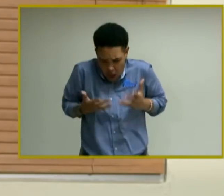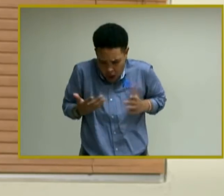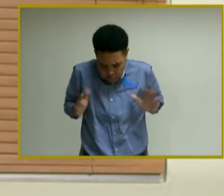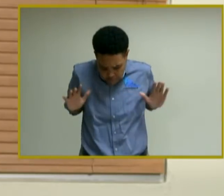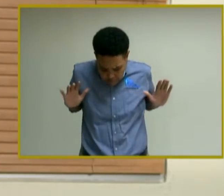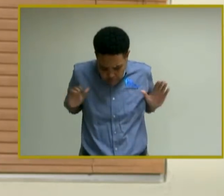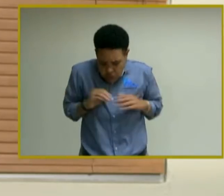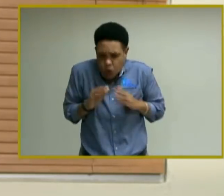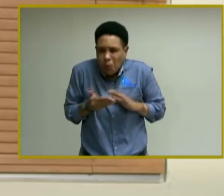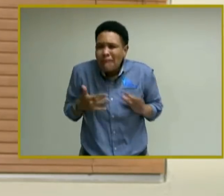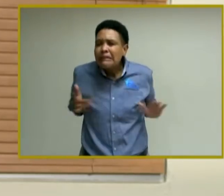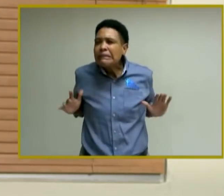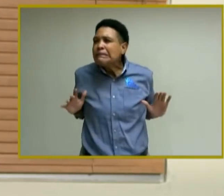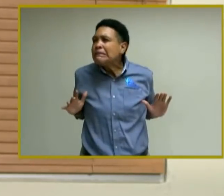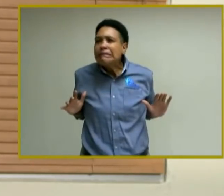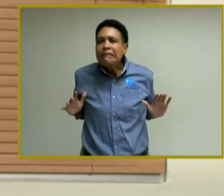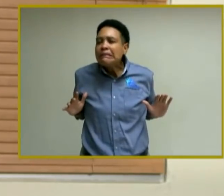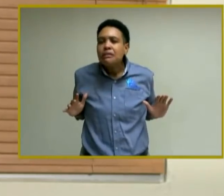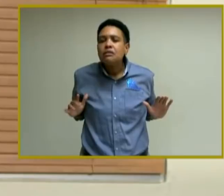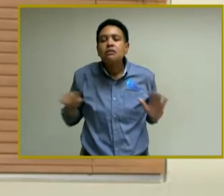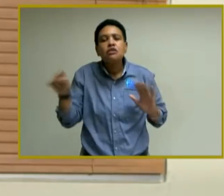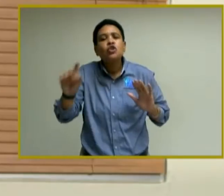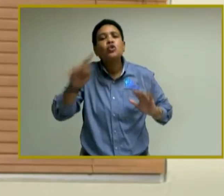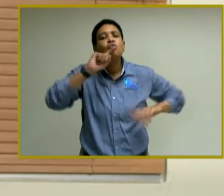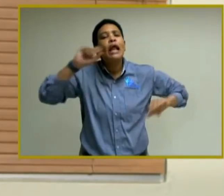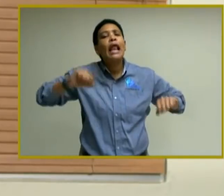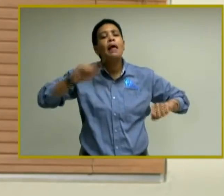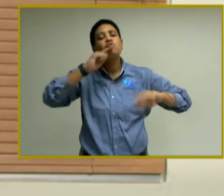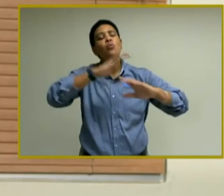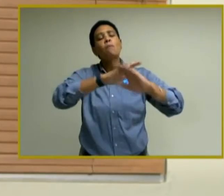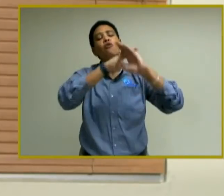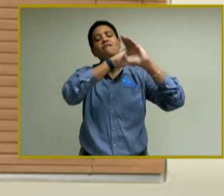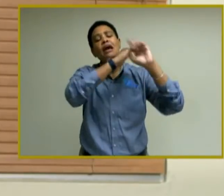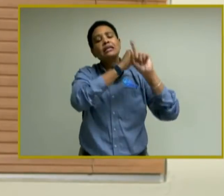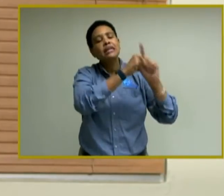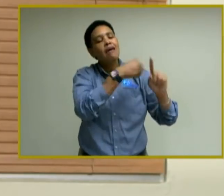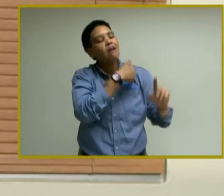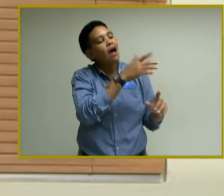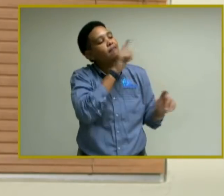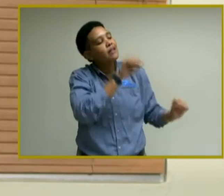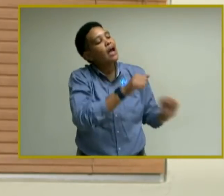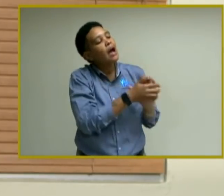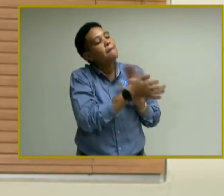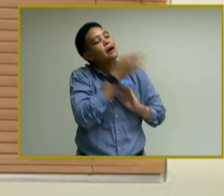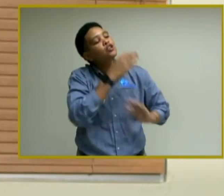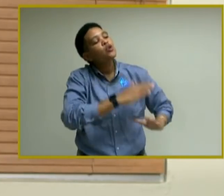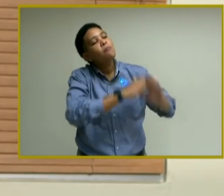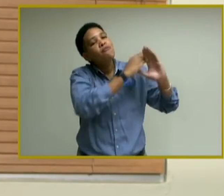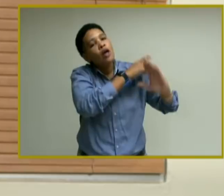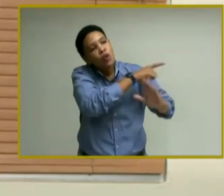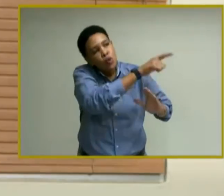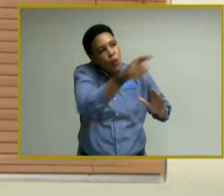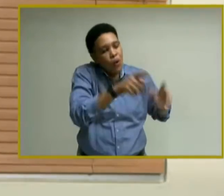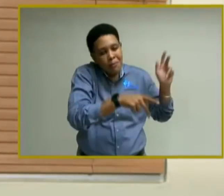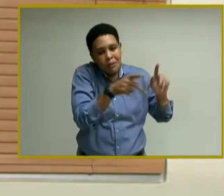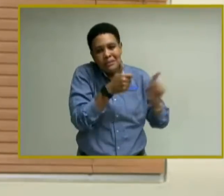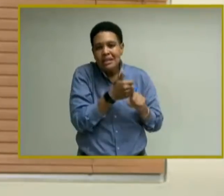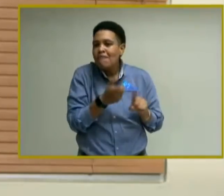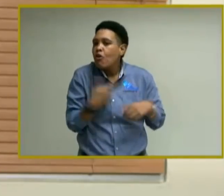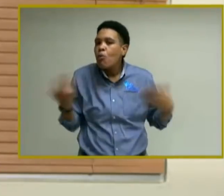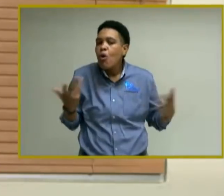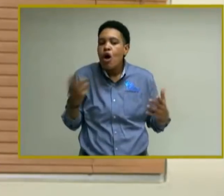their communities. They should be able to have the capacity to prevent those persons